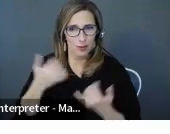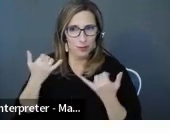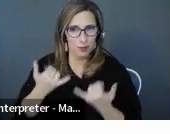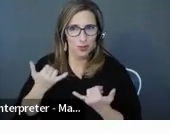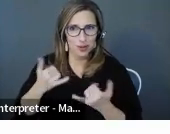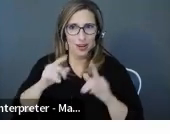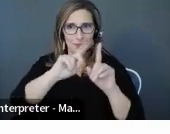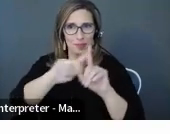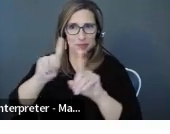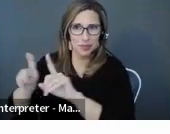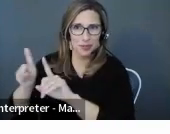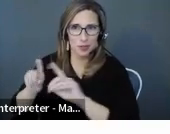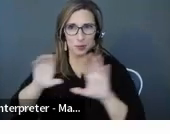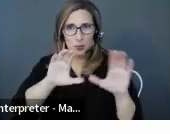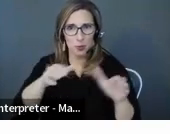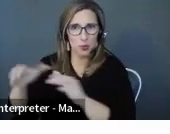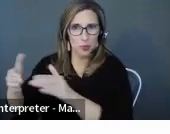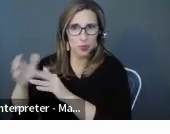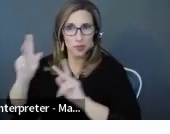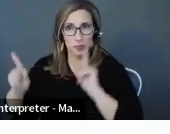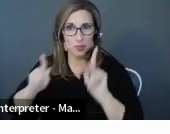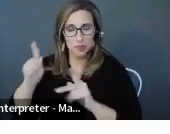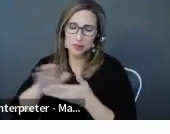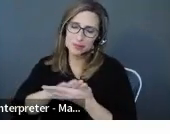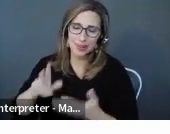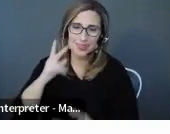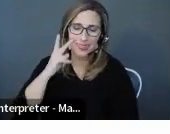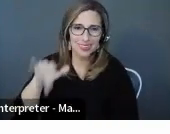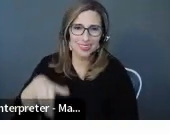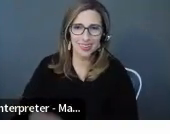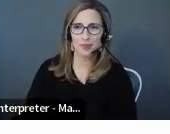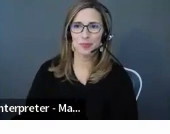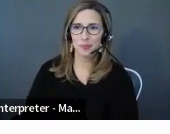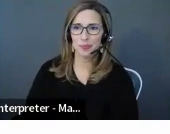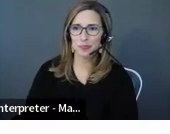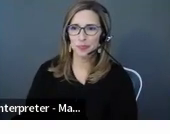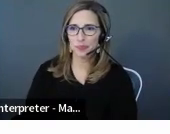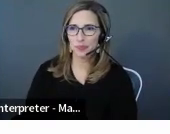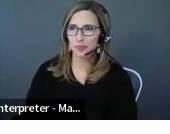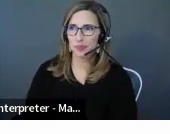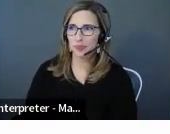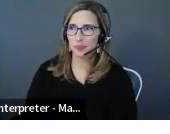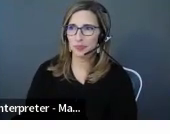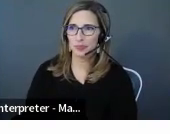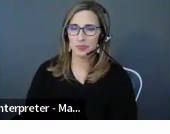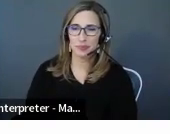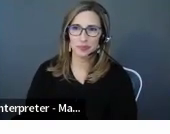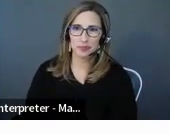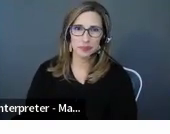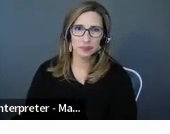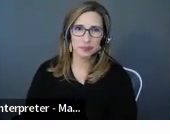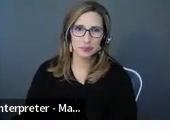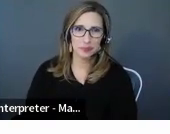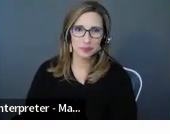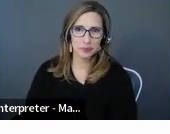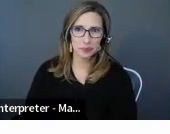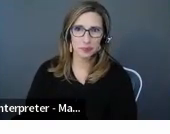different stakeholder groups. So that's always great to see. All right, we can move on to the next slide.